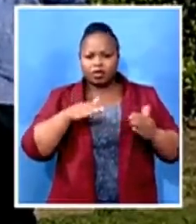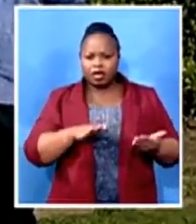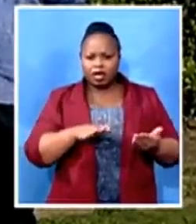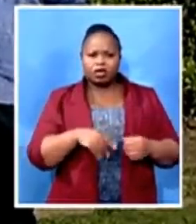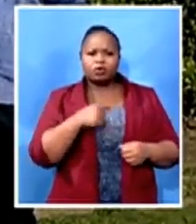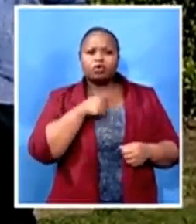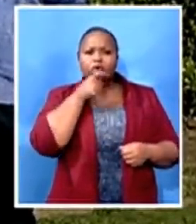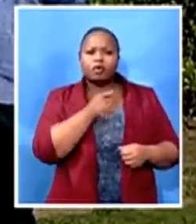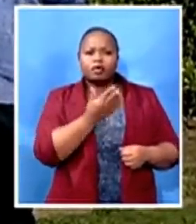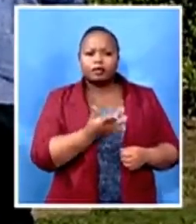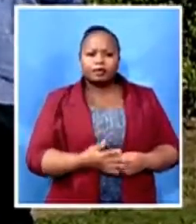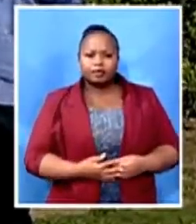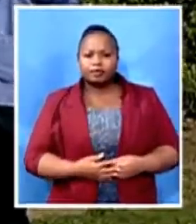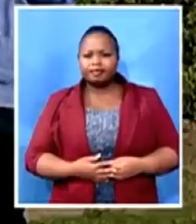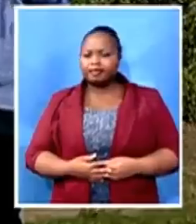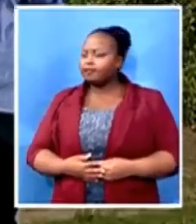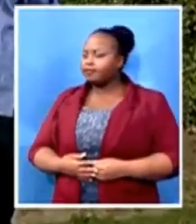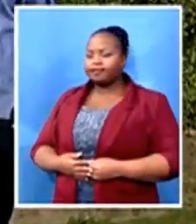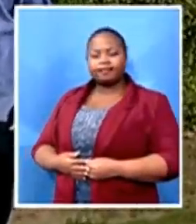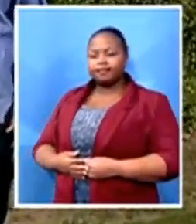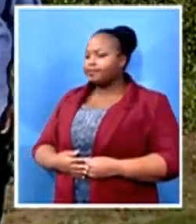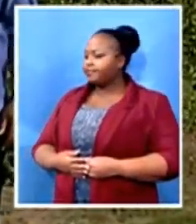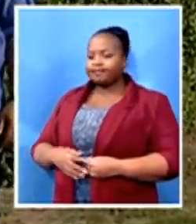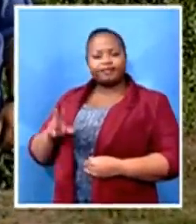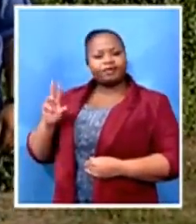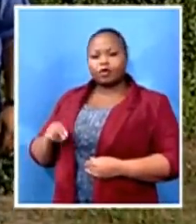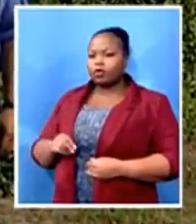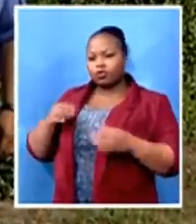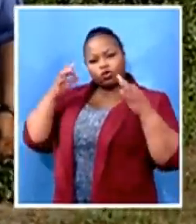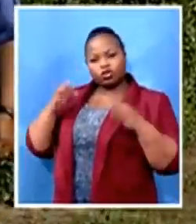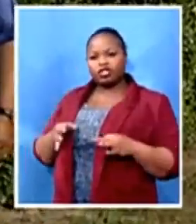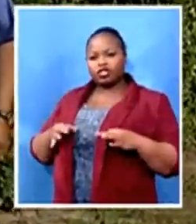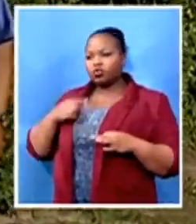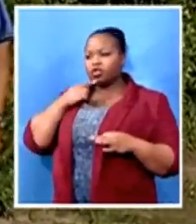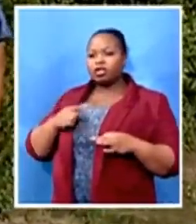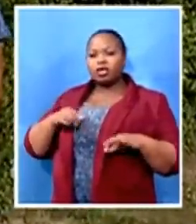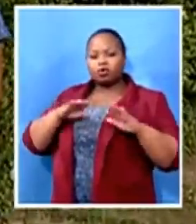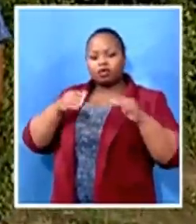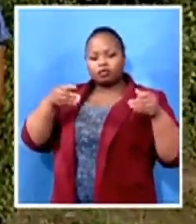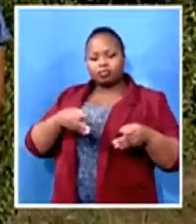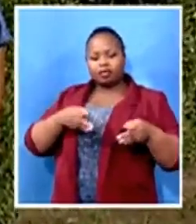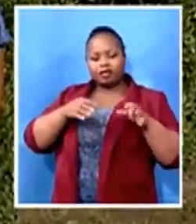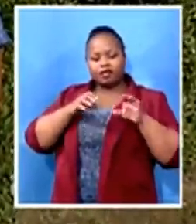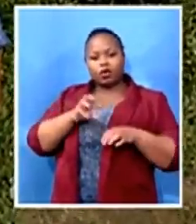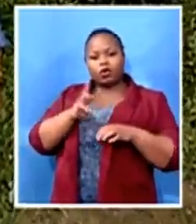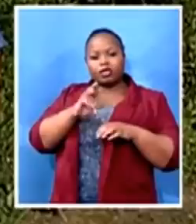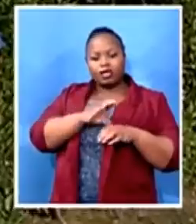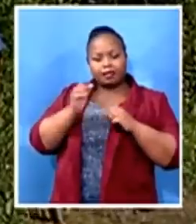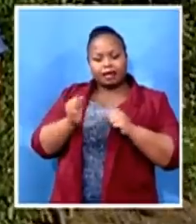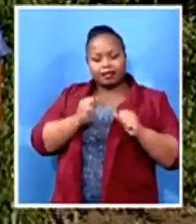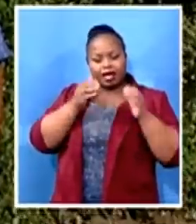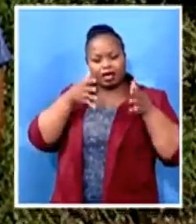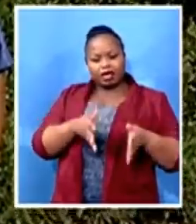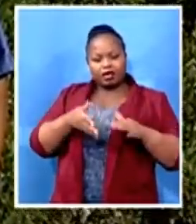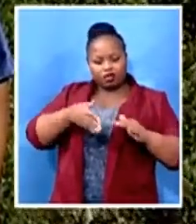decision like that that suggests that people must be buried where they die. So far, there is a discussion that we had in